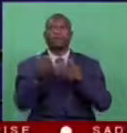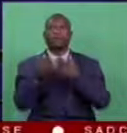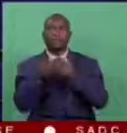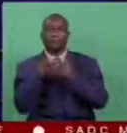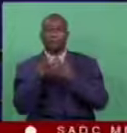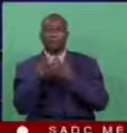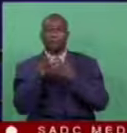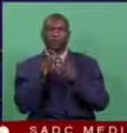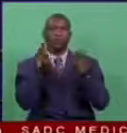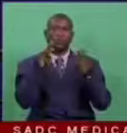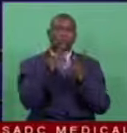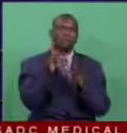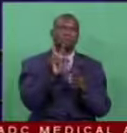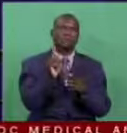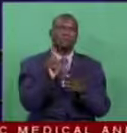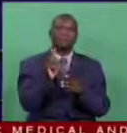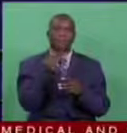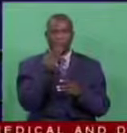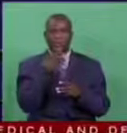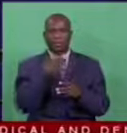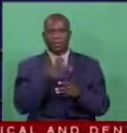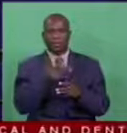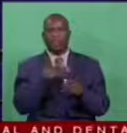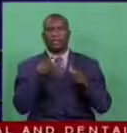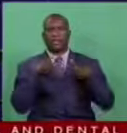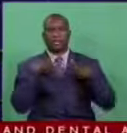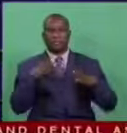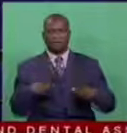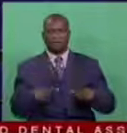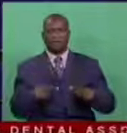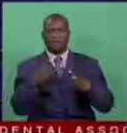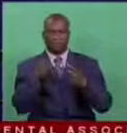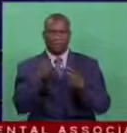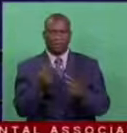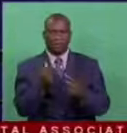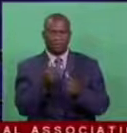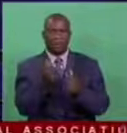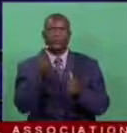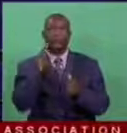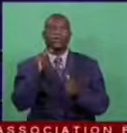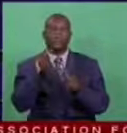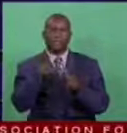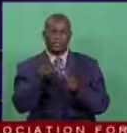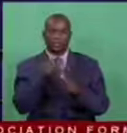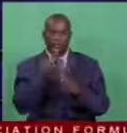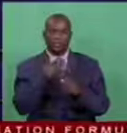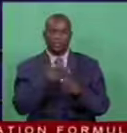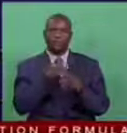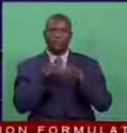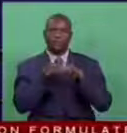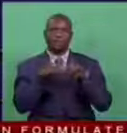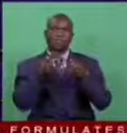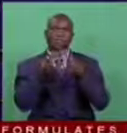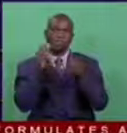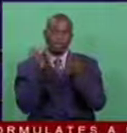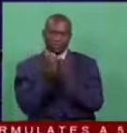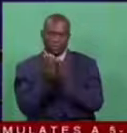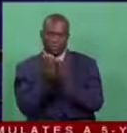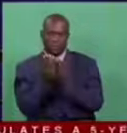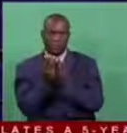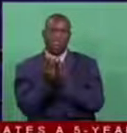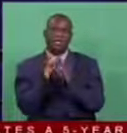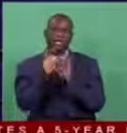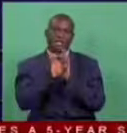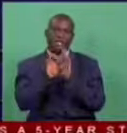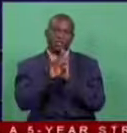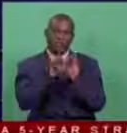of ensuring that we live in harmony as a world and that we have peace, globally, within our own countries, within